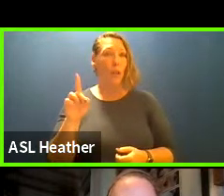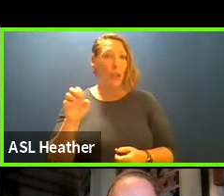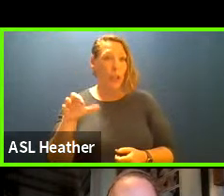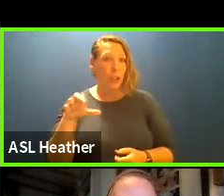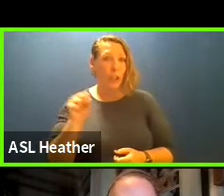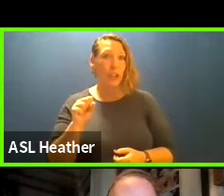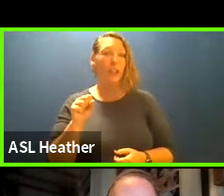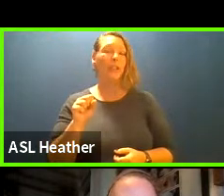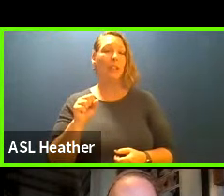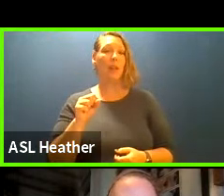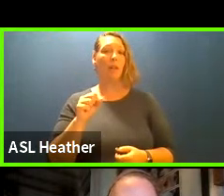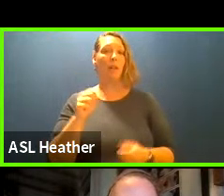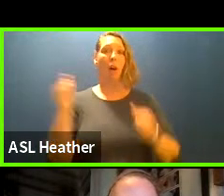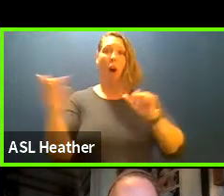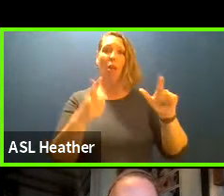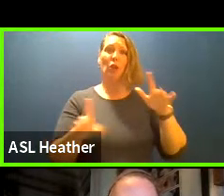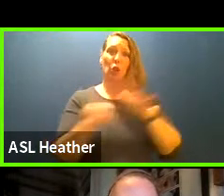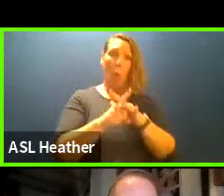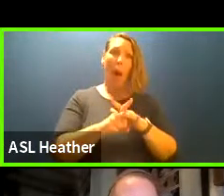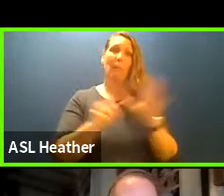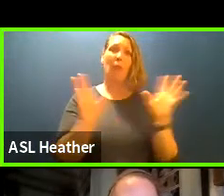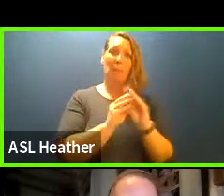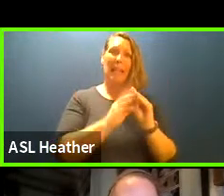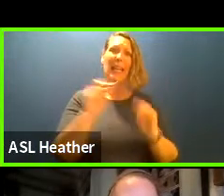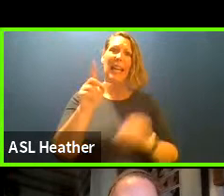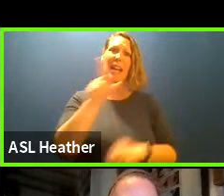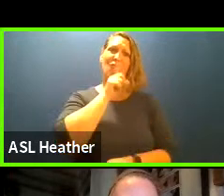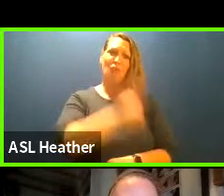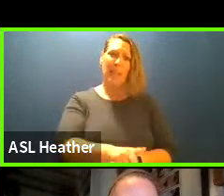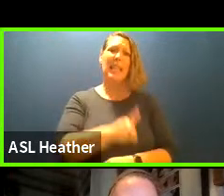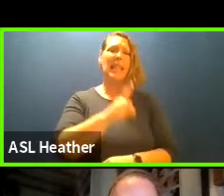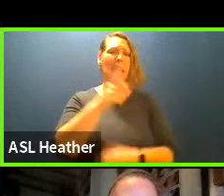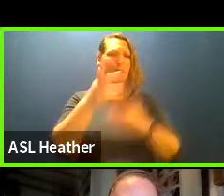everyone's showing up for meetings and really just dialed in. So